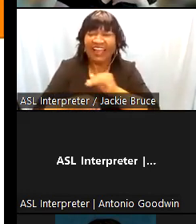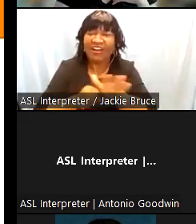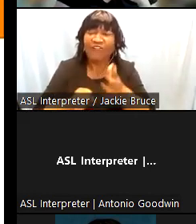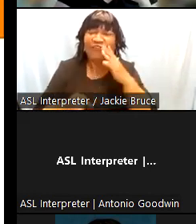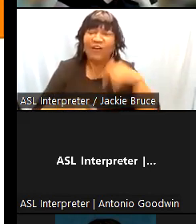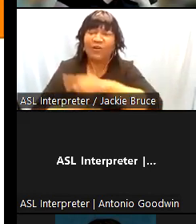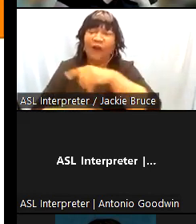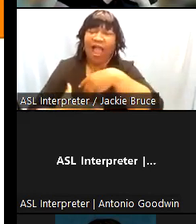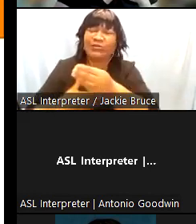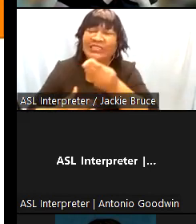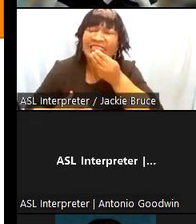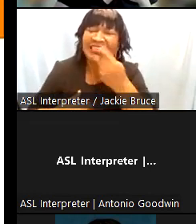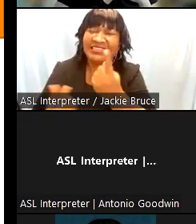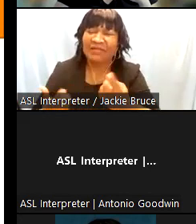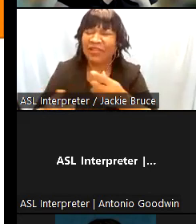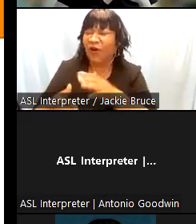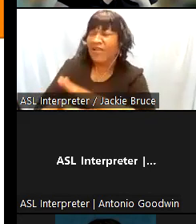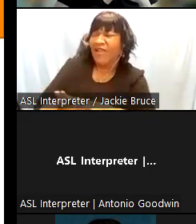instead.